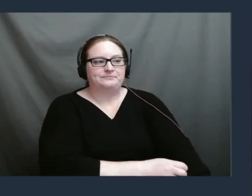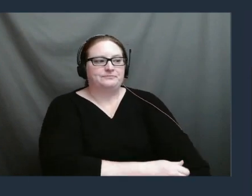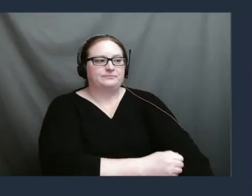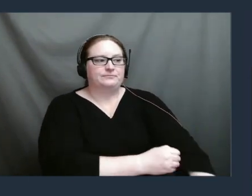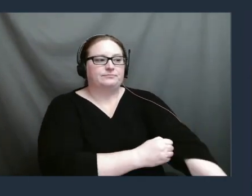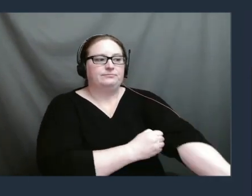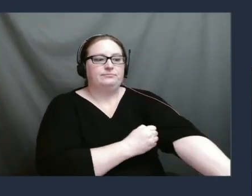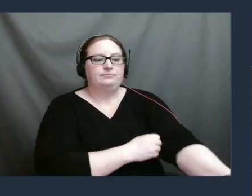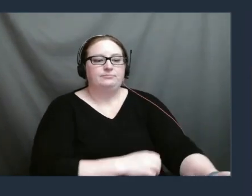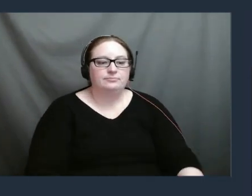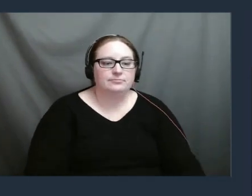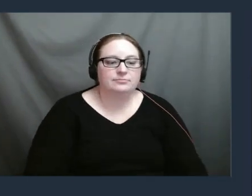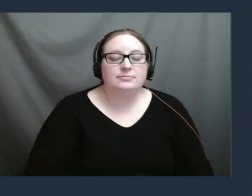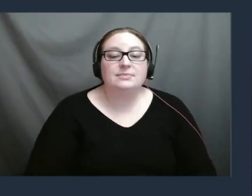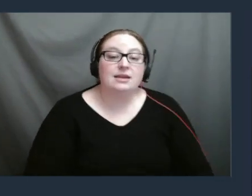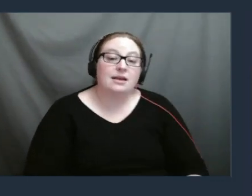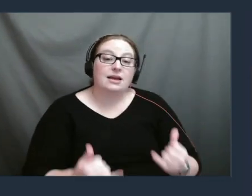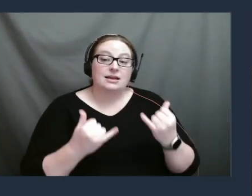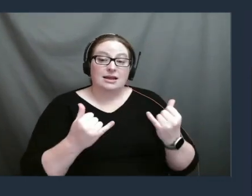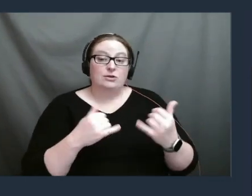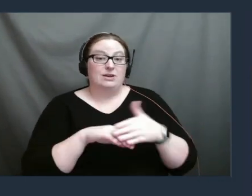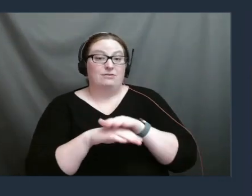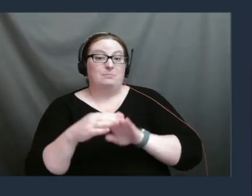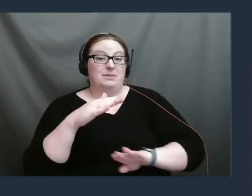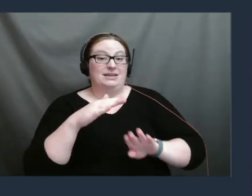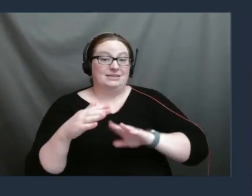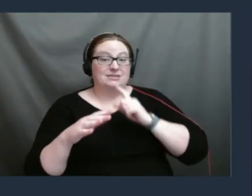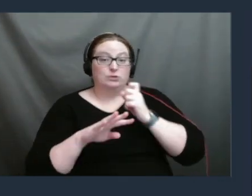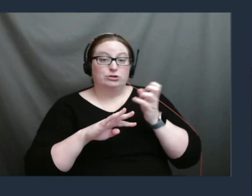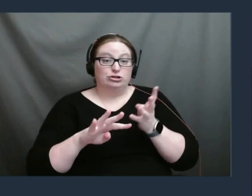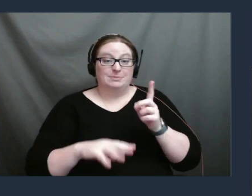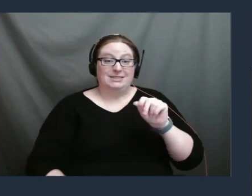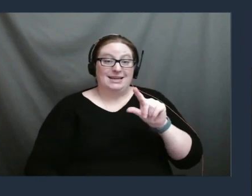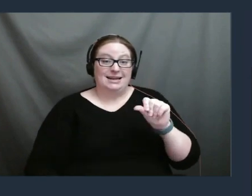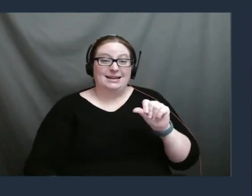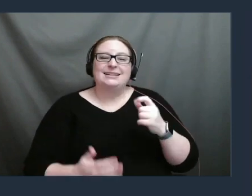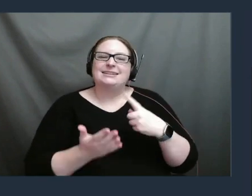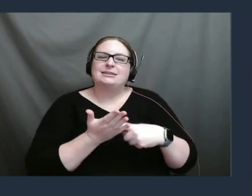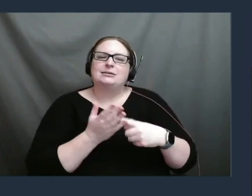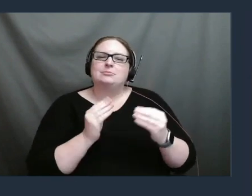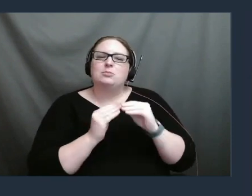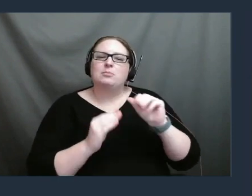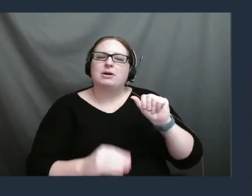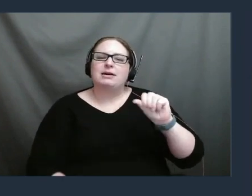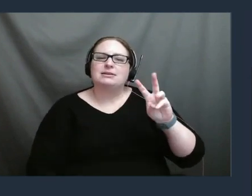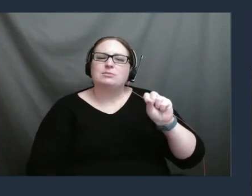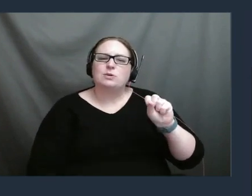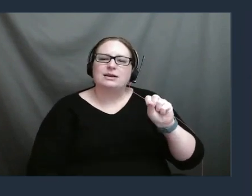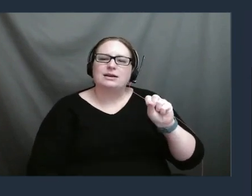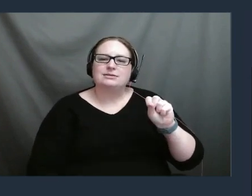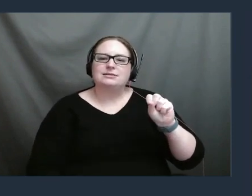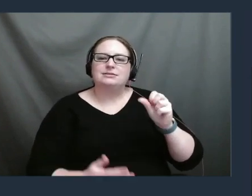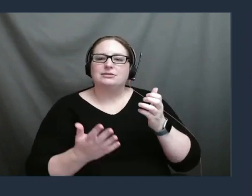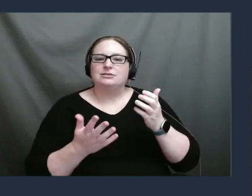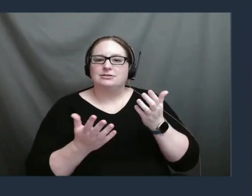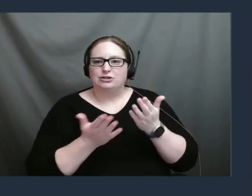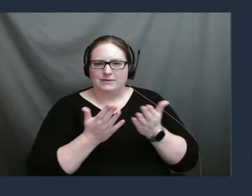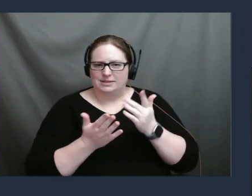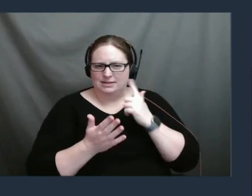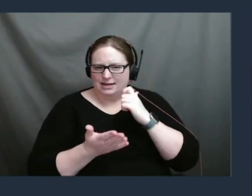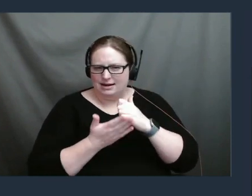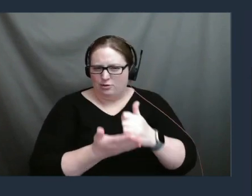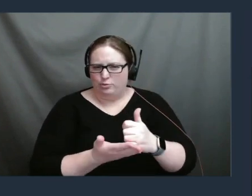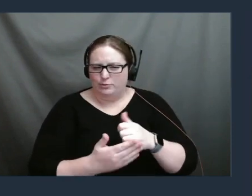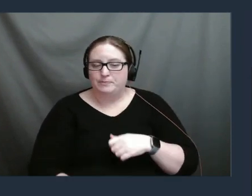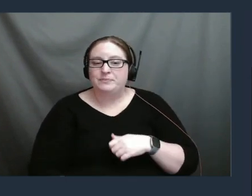Now that we've covered the basics of streaming data, let's talk a little bit more about the AWS services that can help you achieve your use cases. We have two